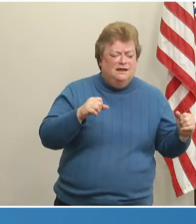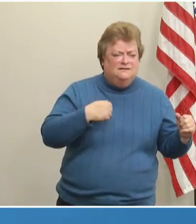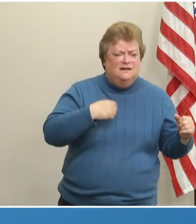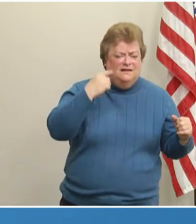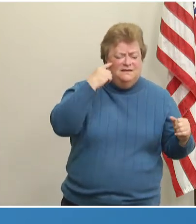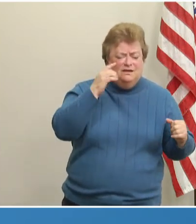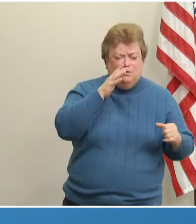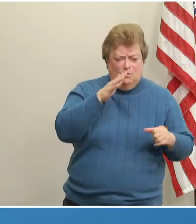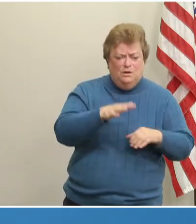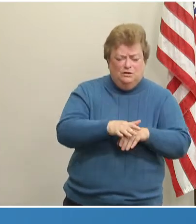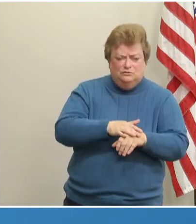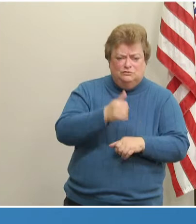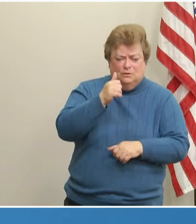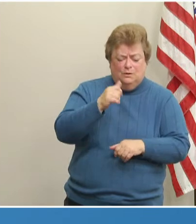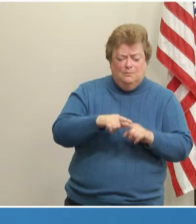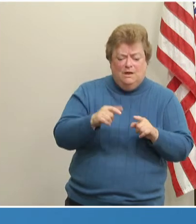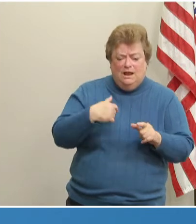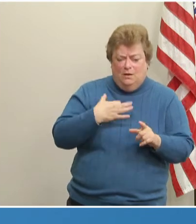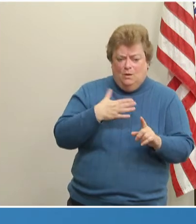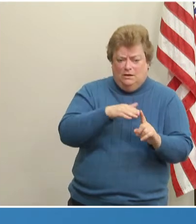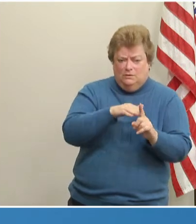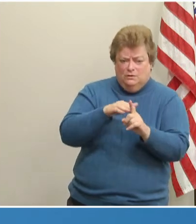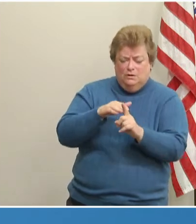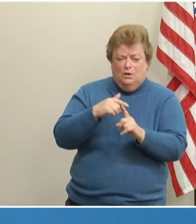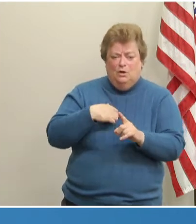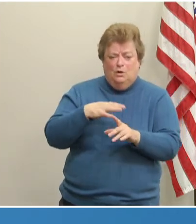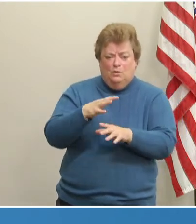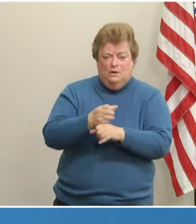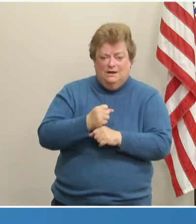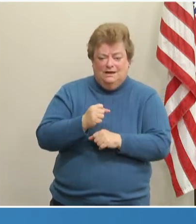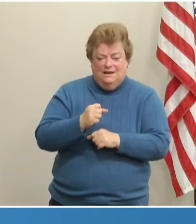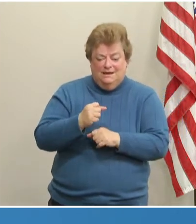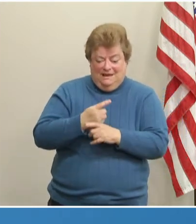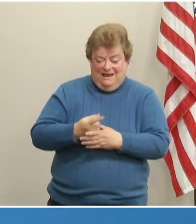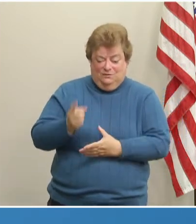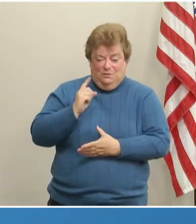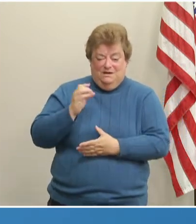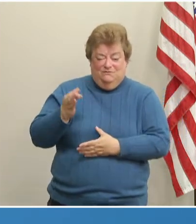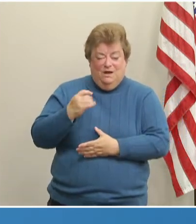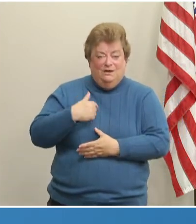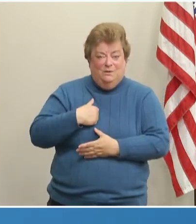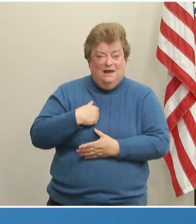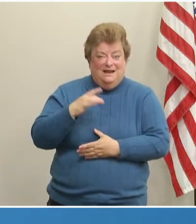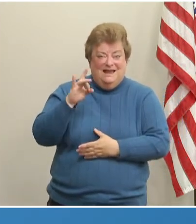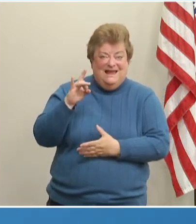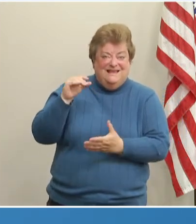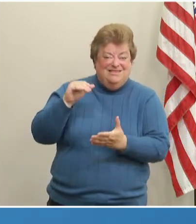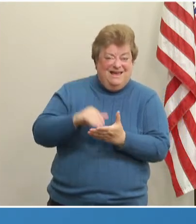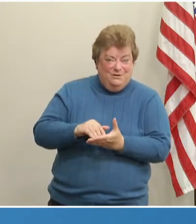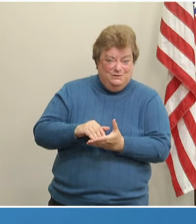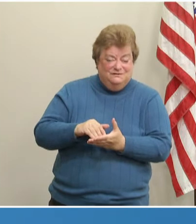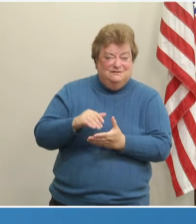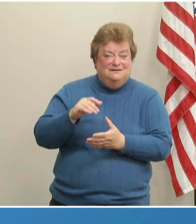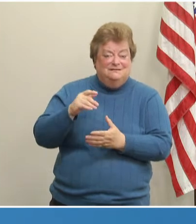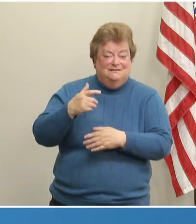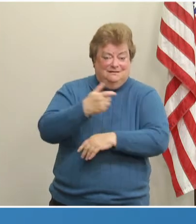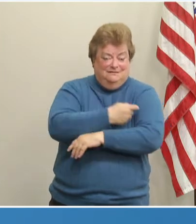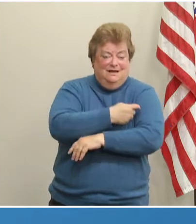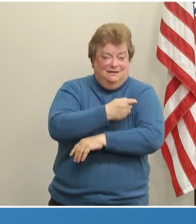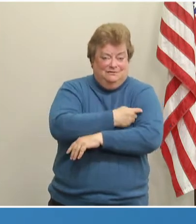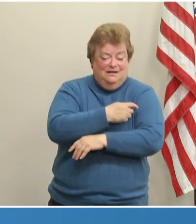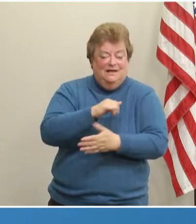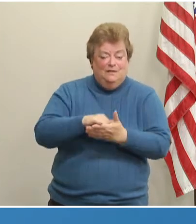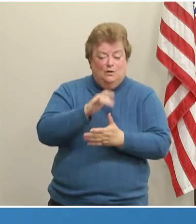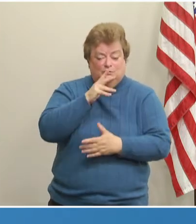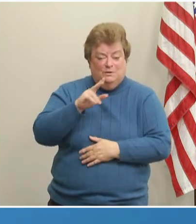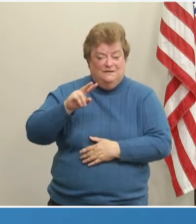moving forward, but I want to remind you we did an 8,000 dose clinic last Friday, and those numbers are coming in. Those were second doses